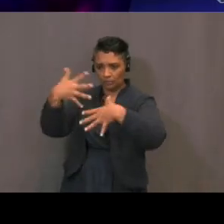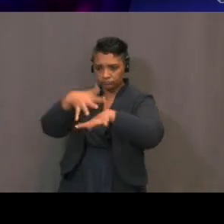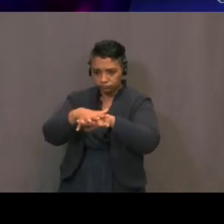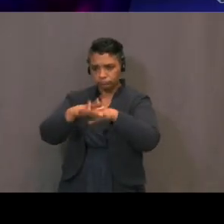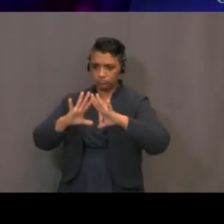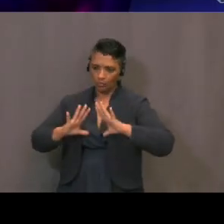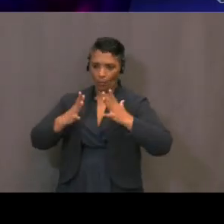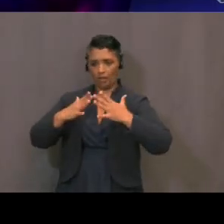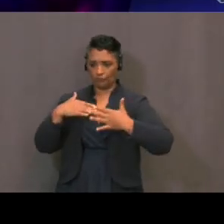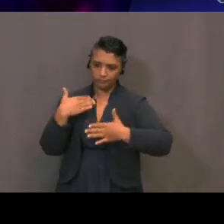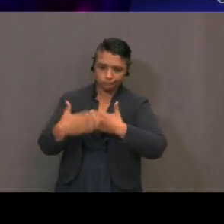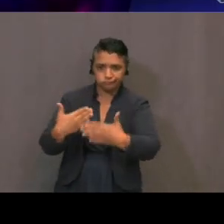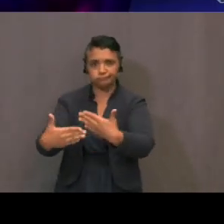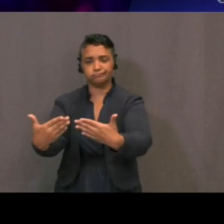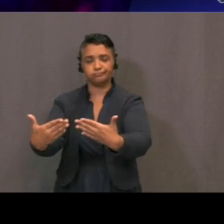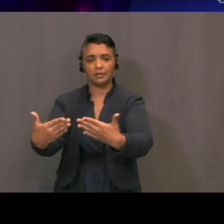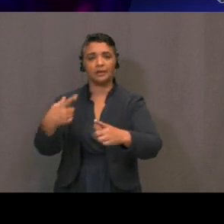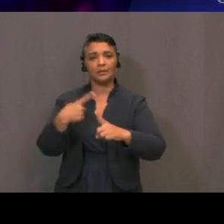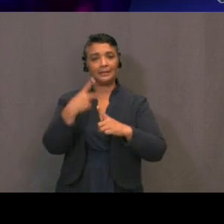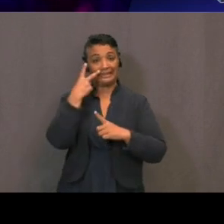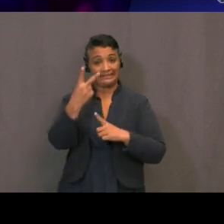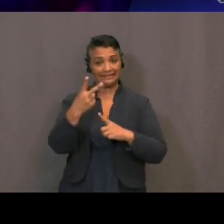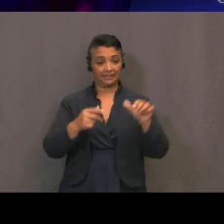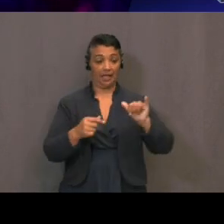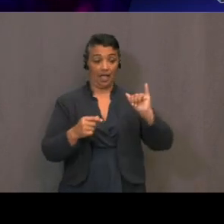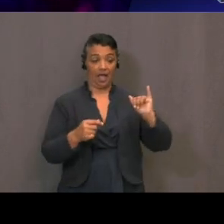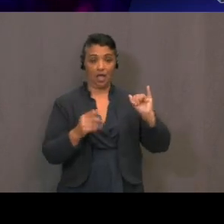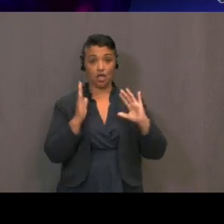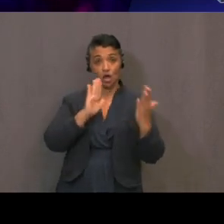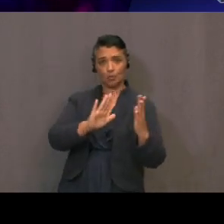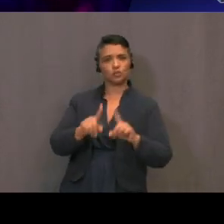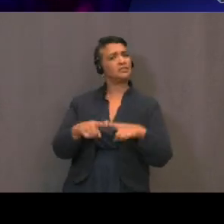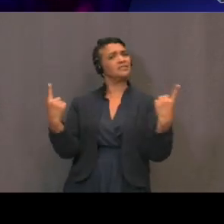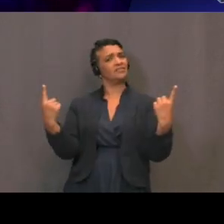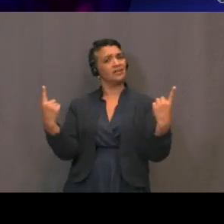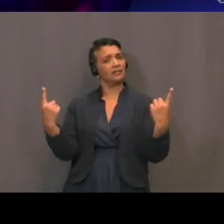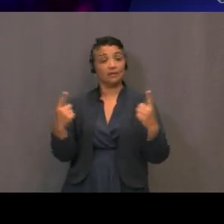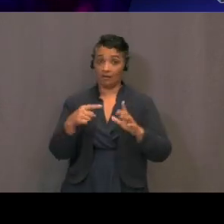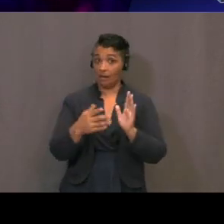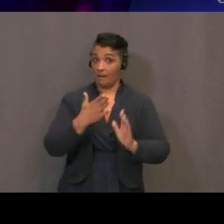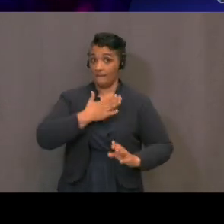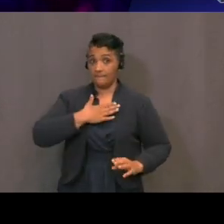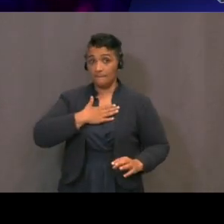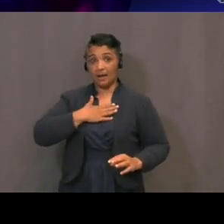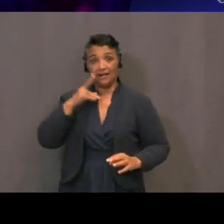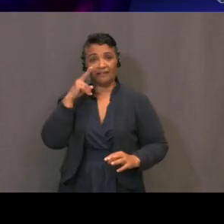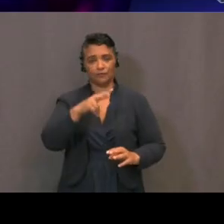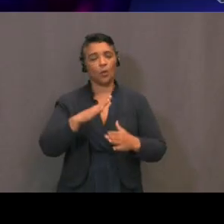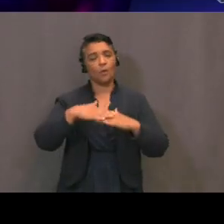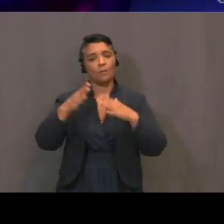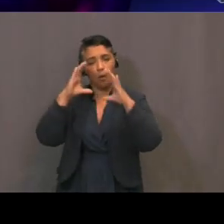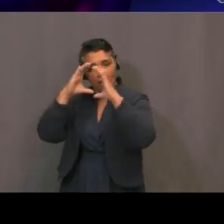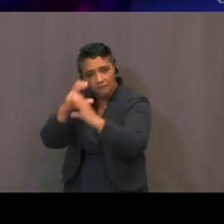in basically in how the AI field has been approaching it, and how, for example, from my point of view, from the humanistic point of